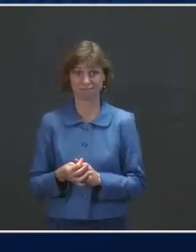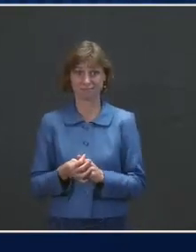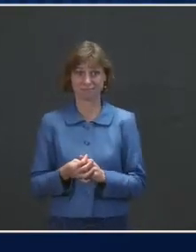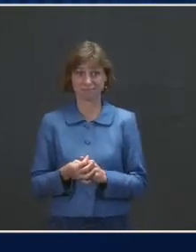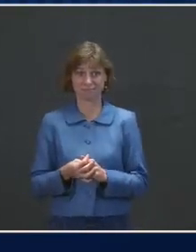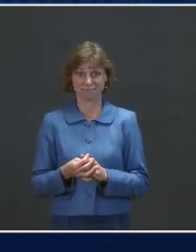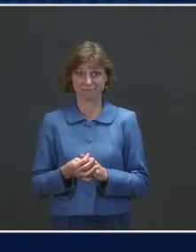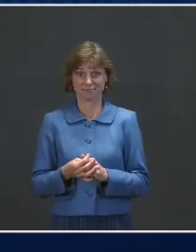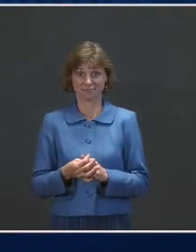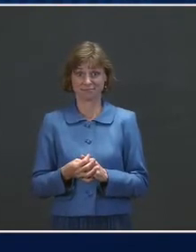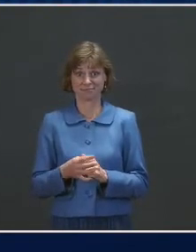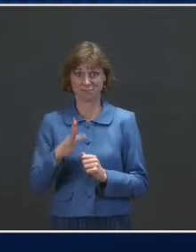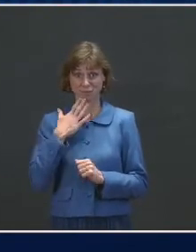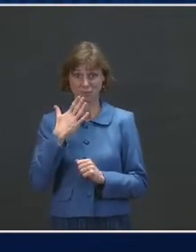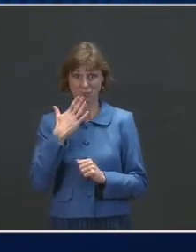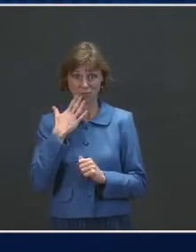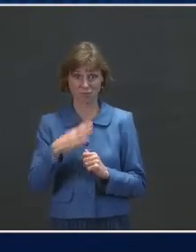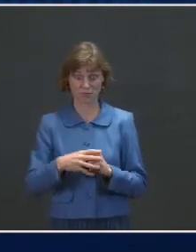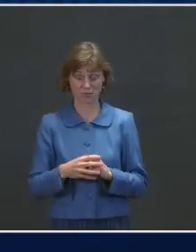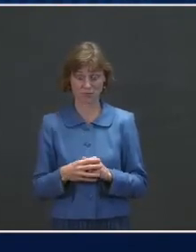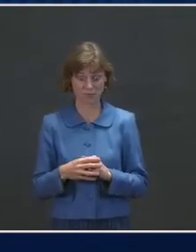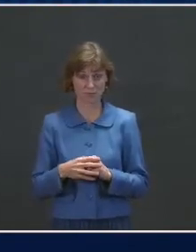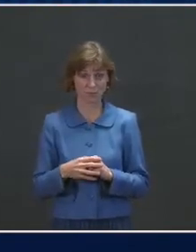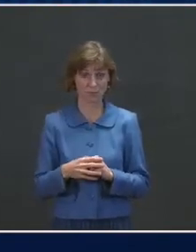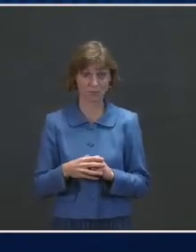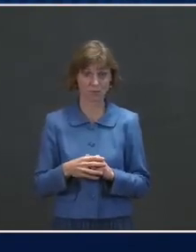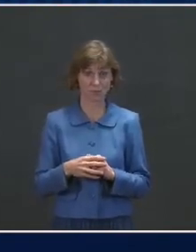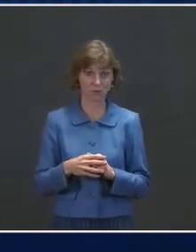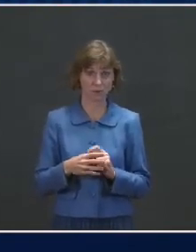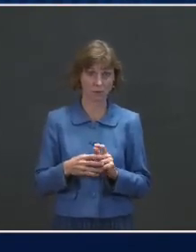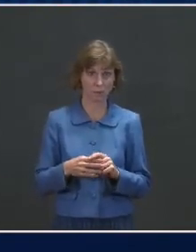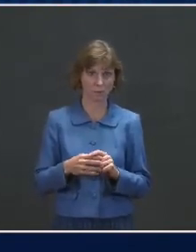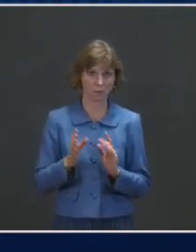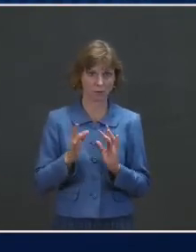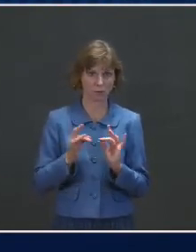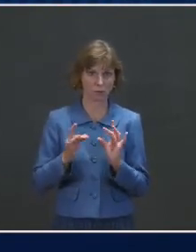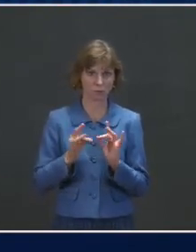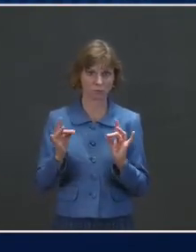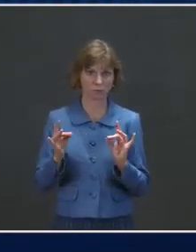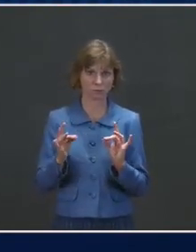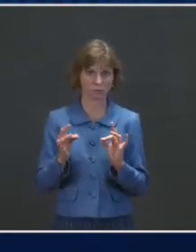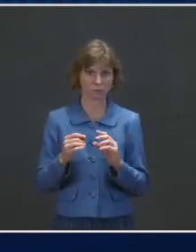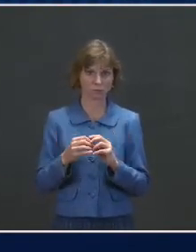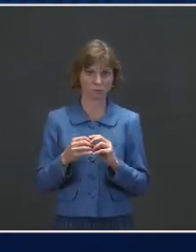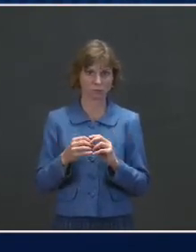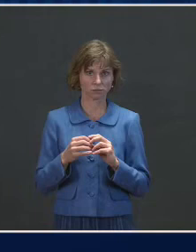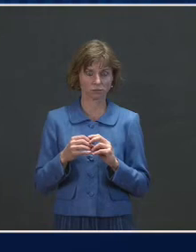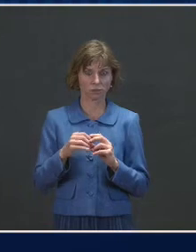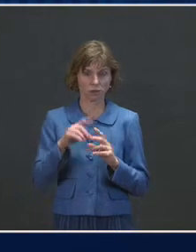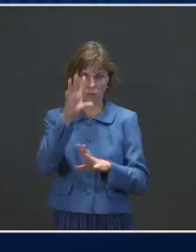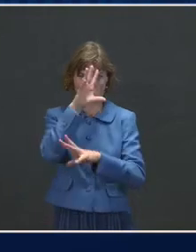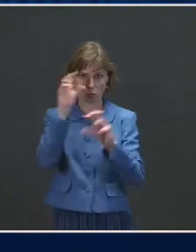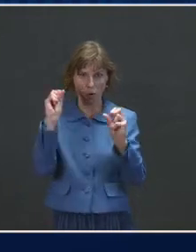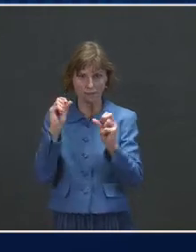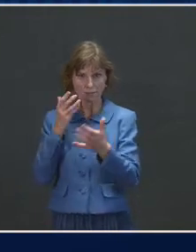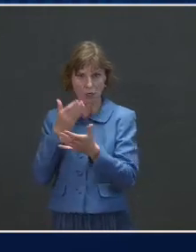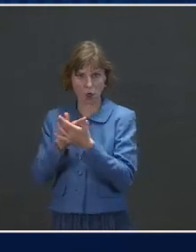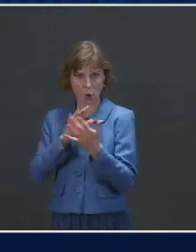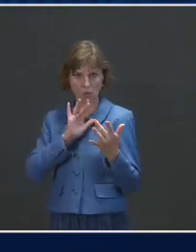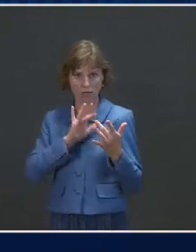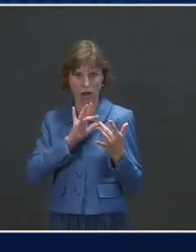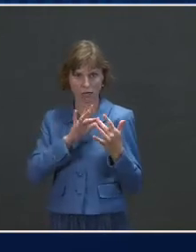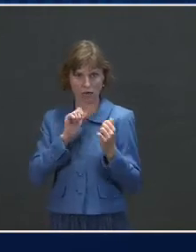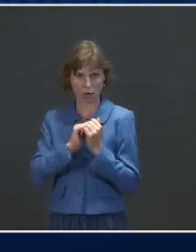Thank you. Back on impeachment, sure. You mentioned that the president will be in close contact with Senator Schumer. Do you expect that to